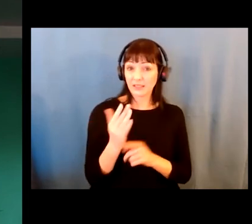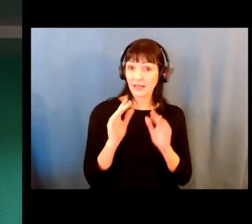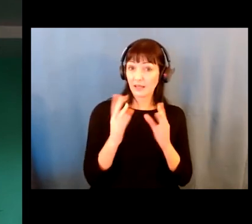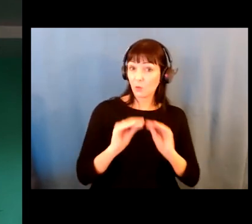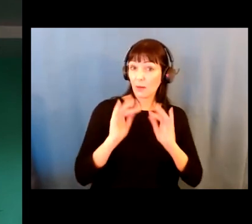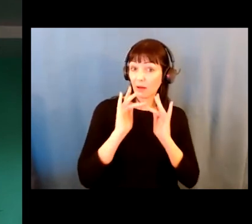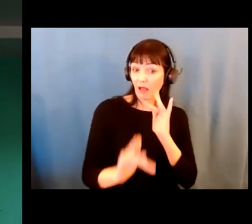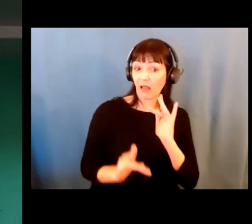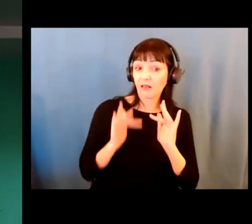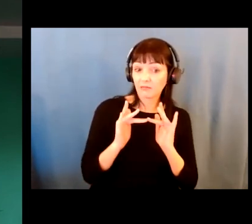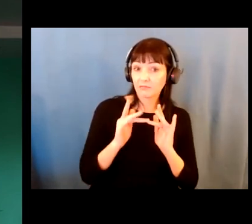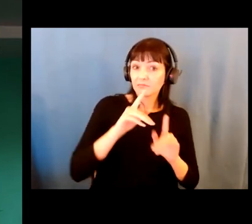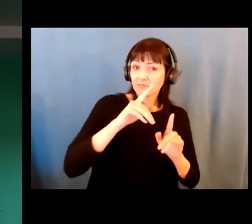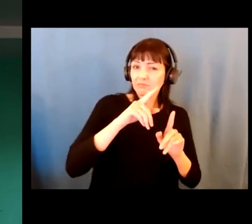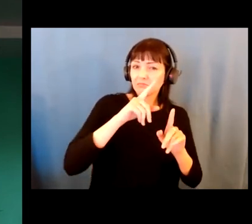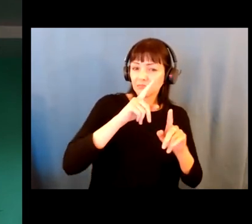inclusion. And